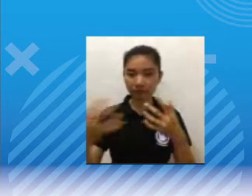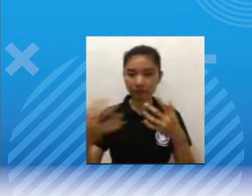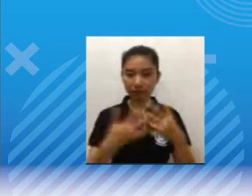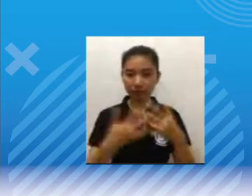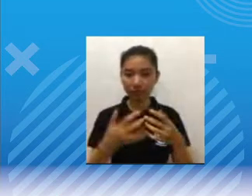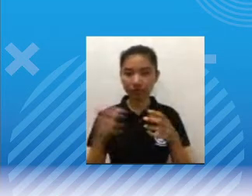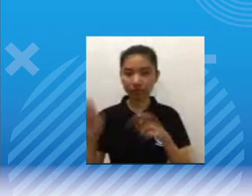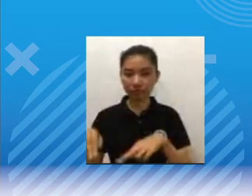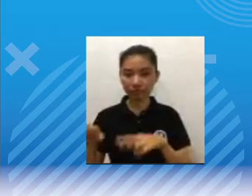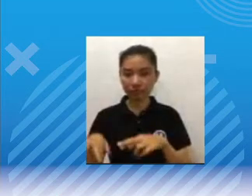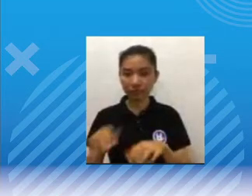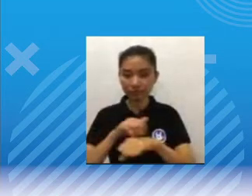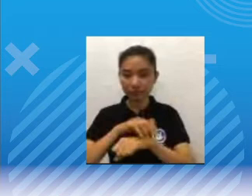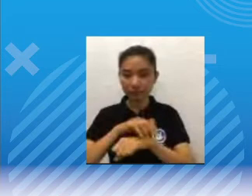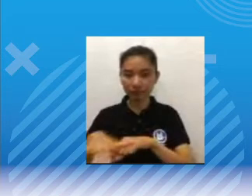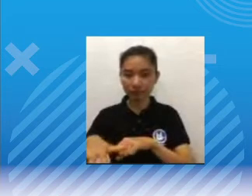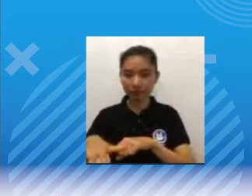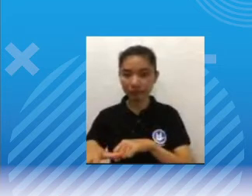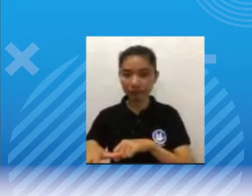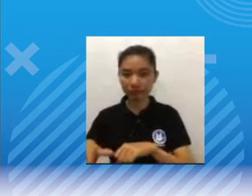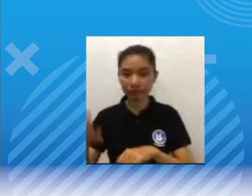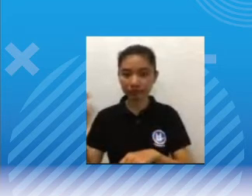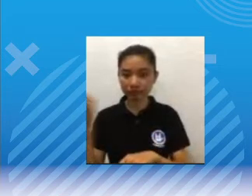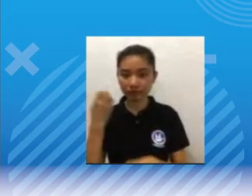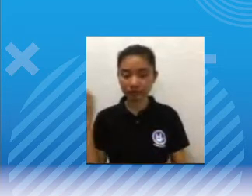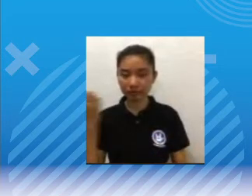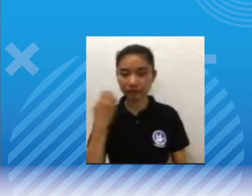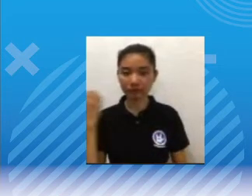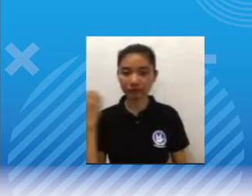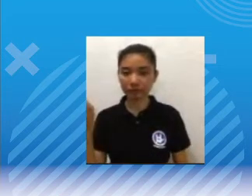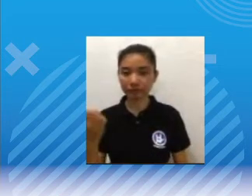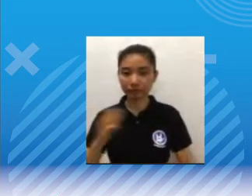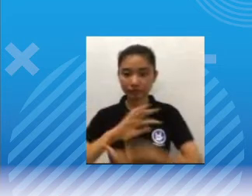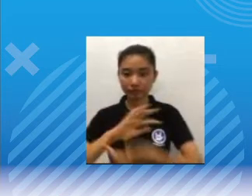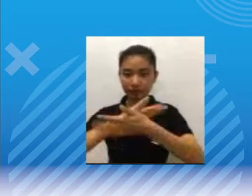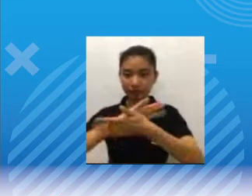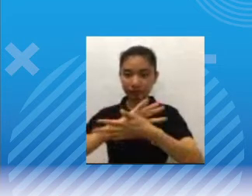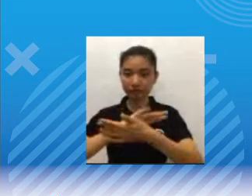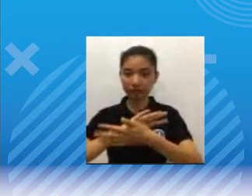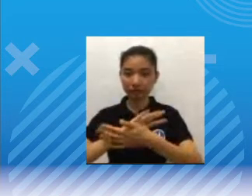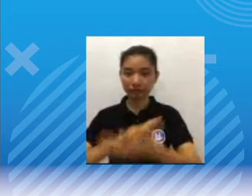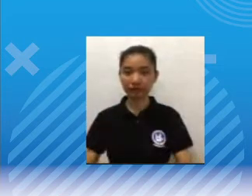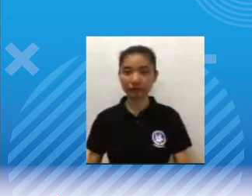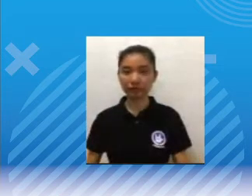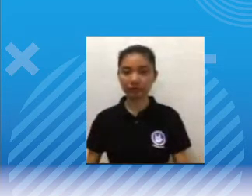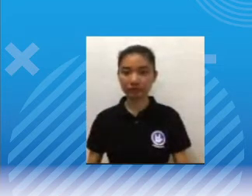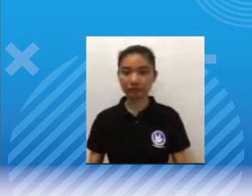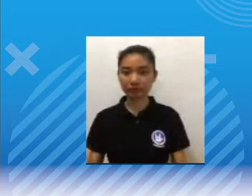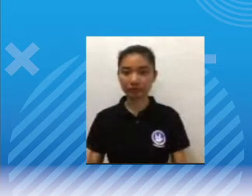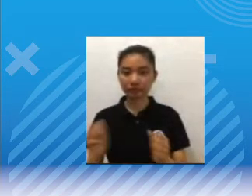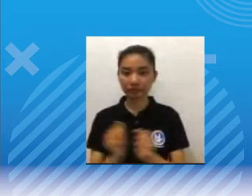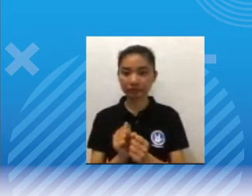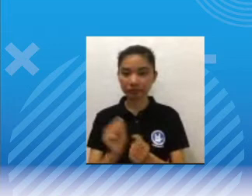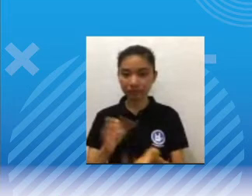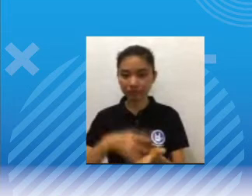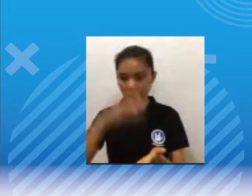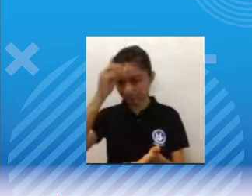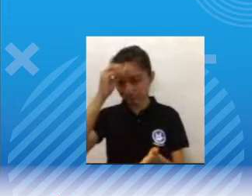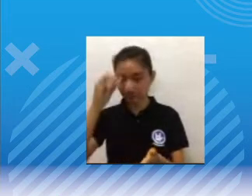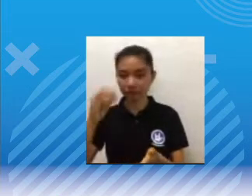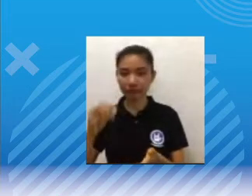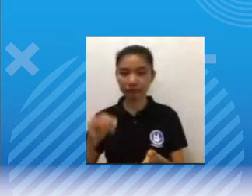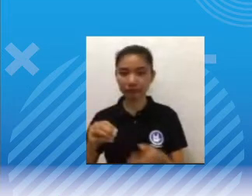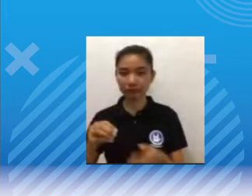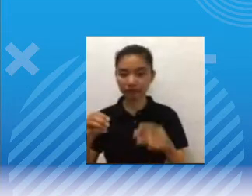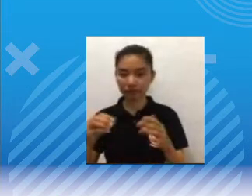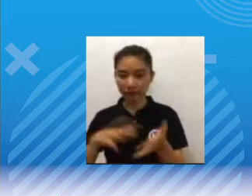emergency circumstances such as the COVID-19 pandemic with their learners. So, inirekomenda namin sa